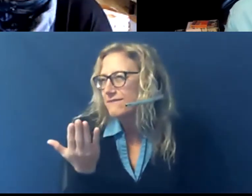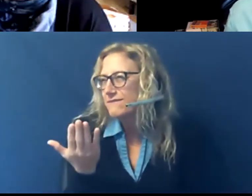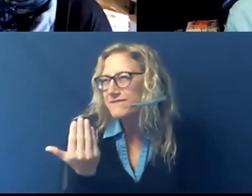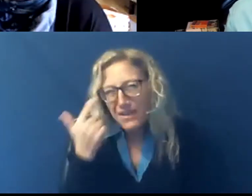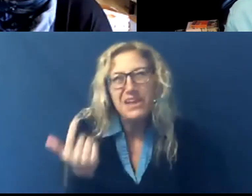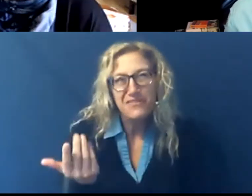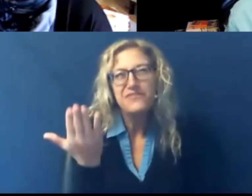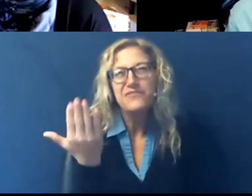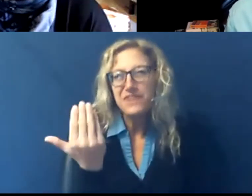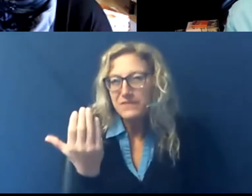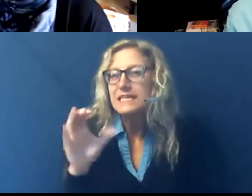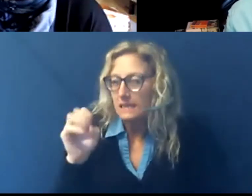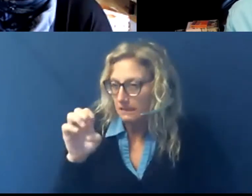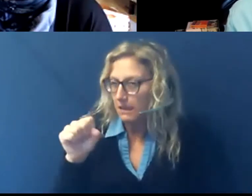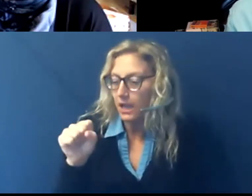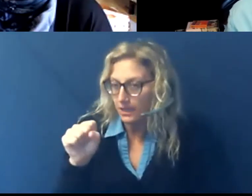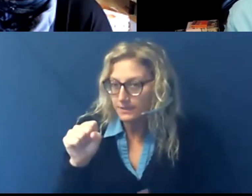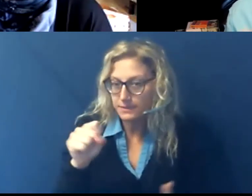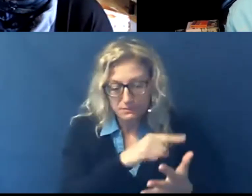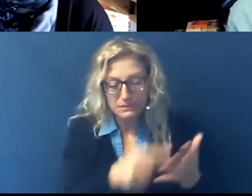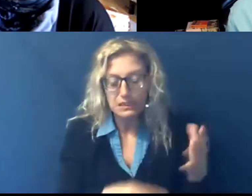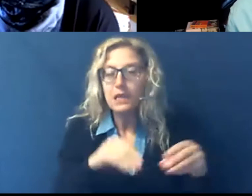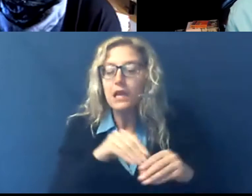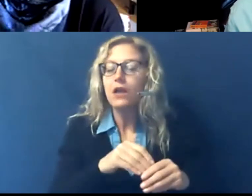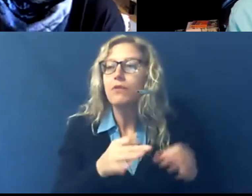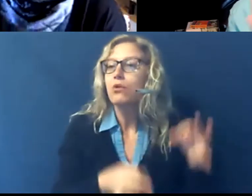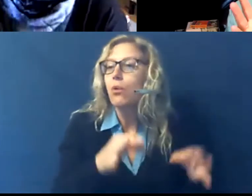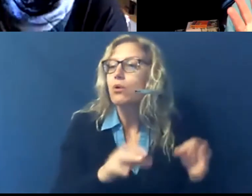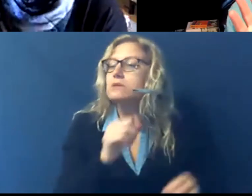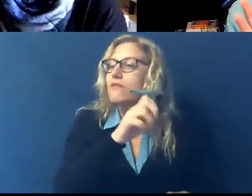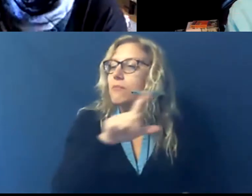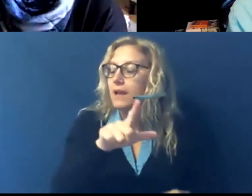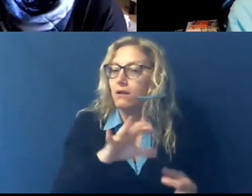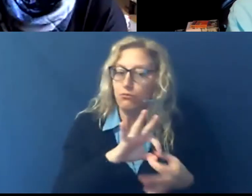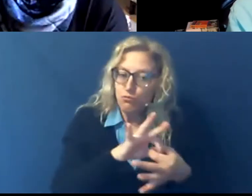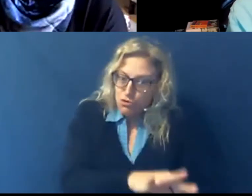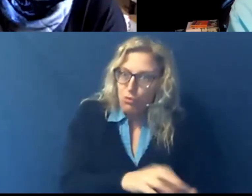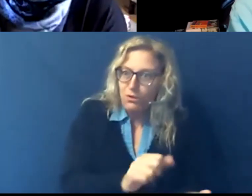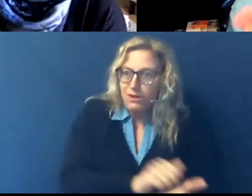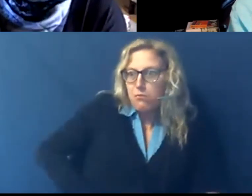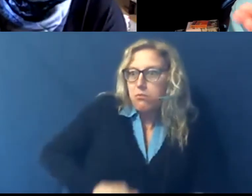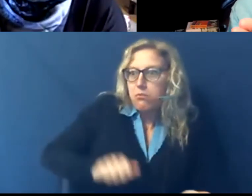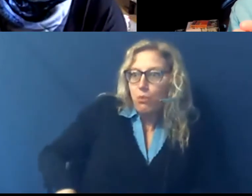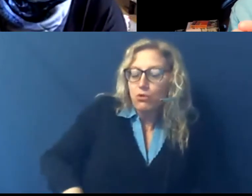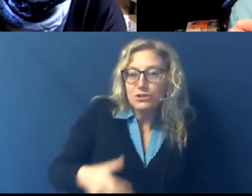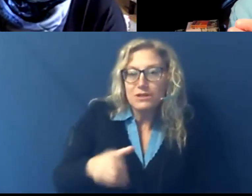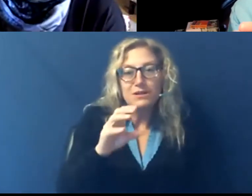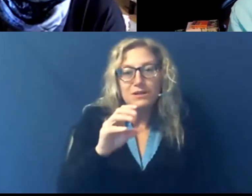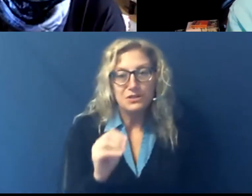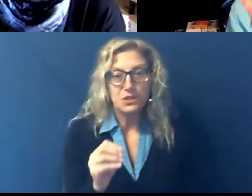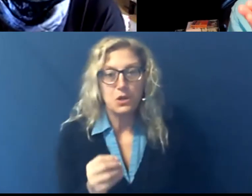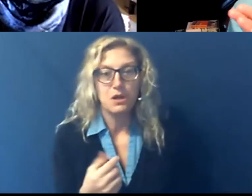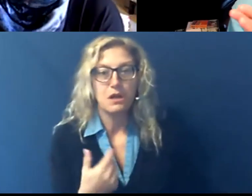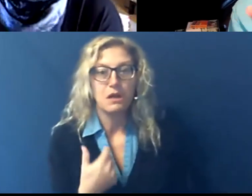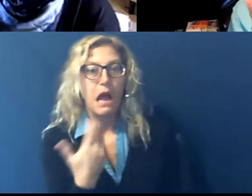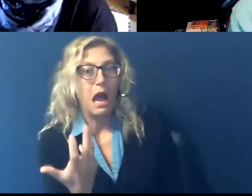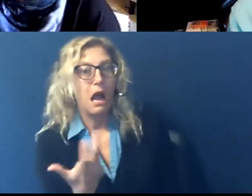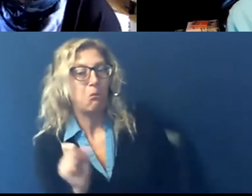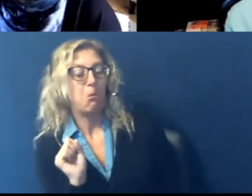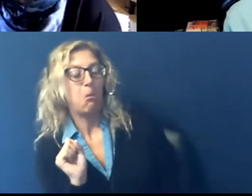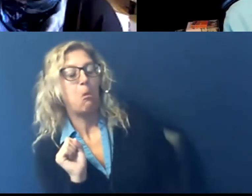cases teed up, like in the courts of appeals around abortion. And so I know I want to ask you some questions, Cecilia, turn the